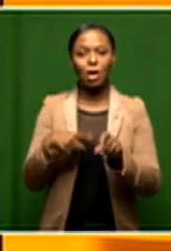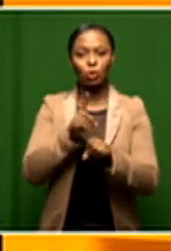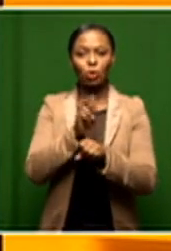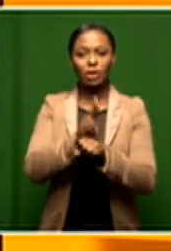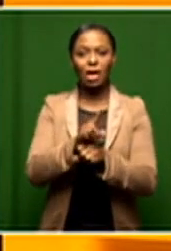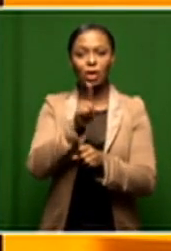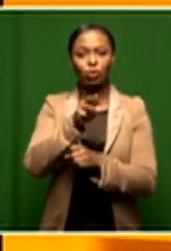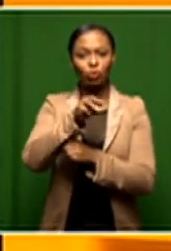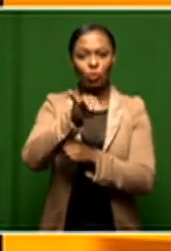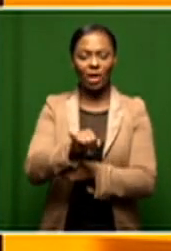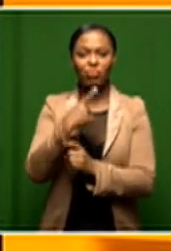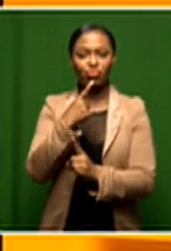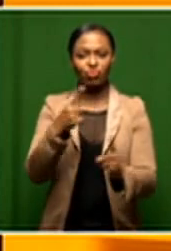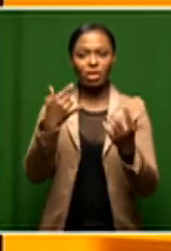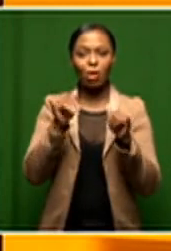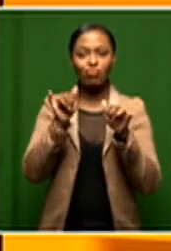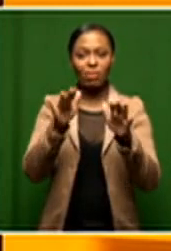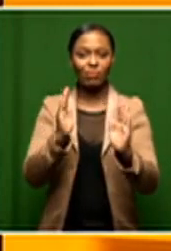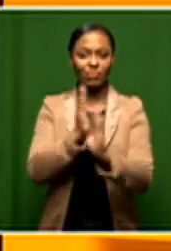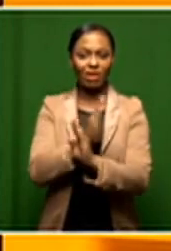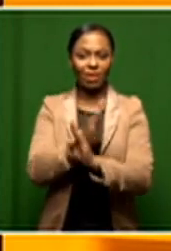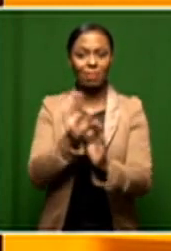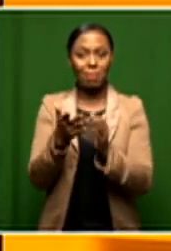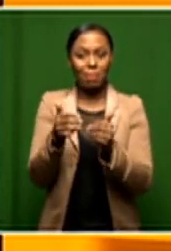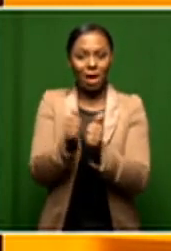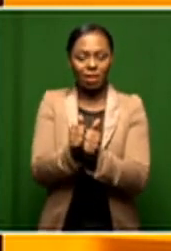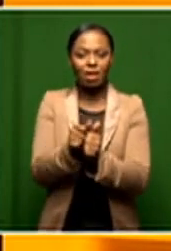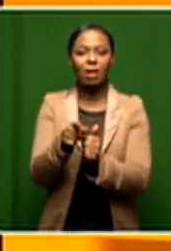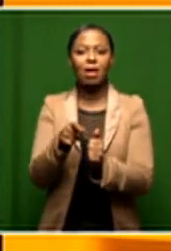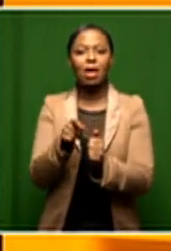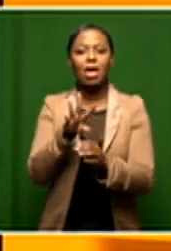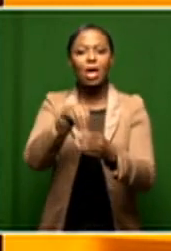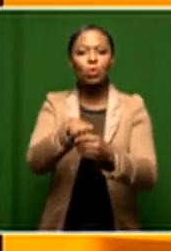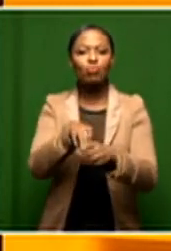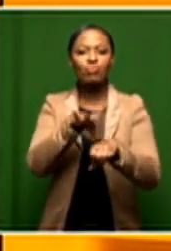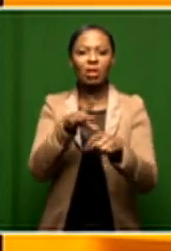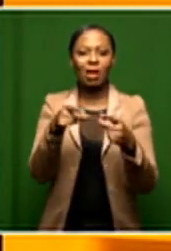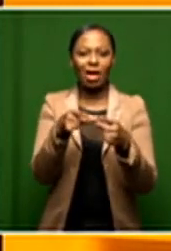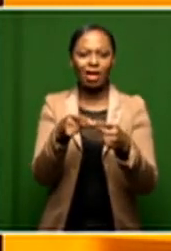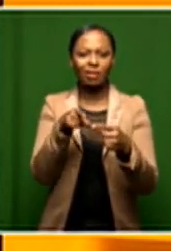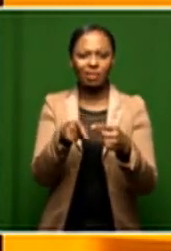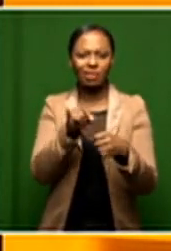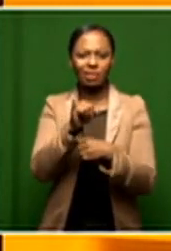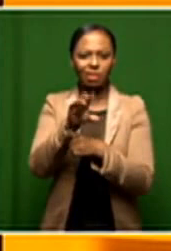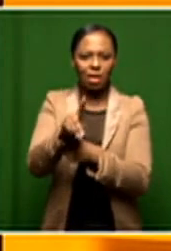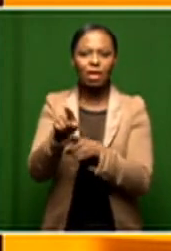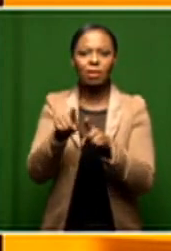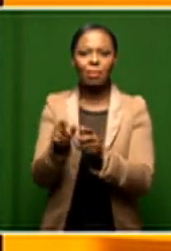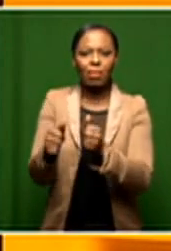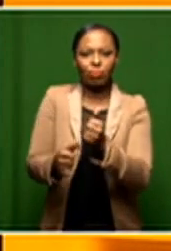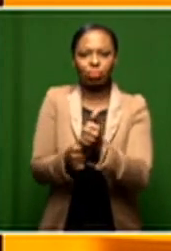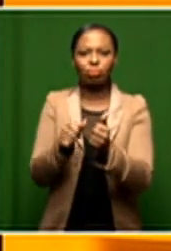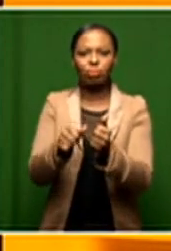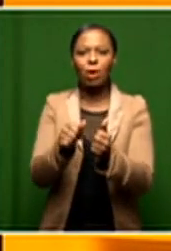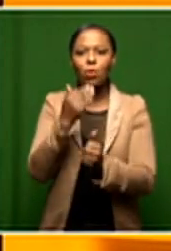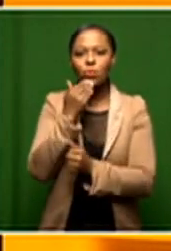Zweli Mkhize, mentioned that the public-private partnership included medical aids and specifically the assistance of